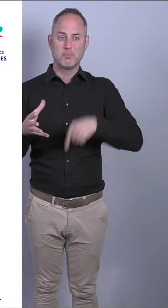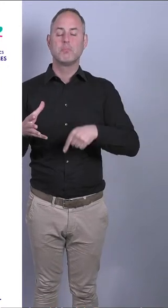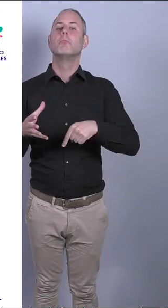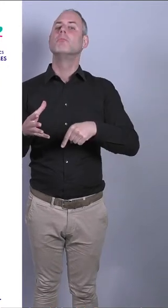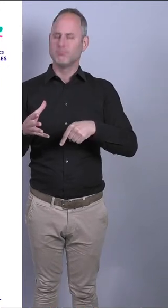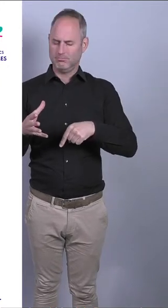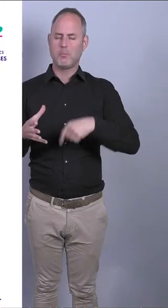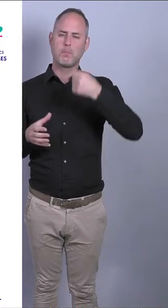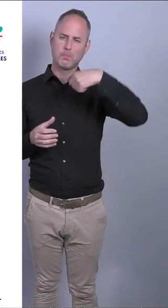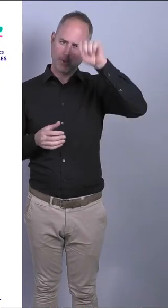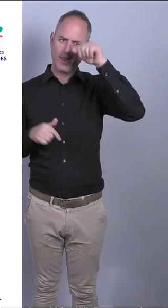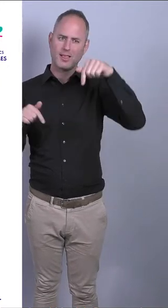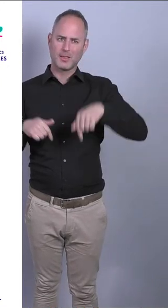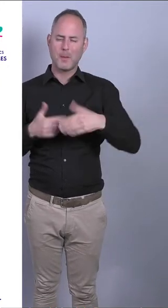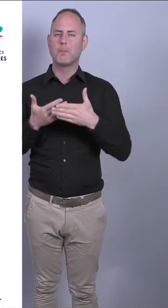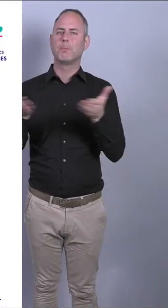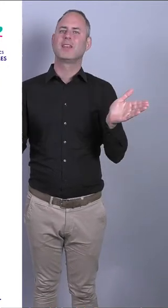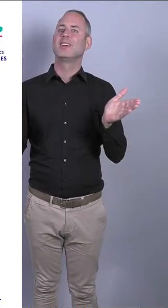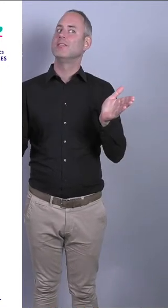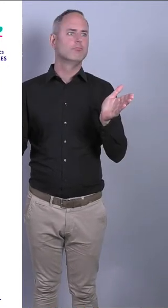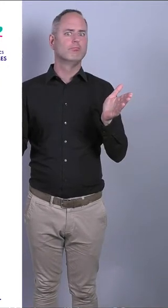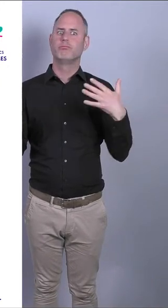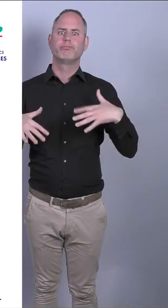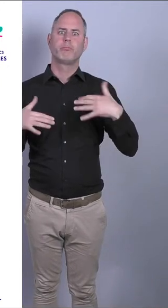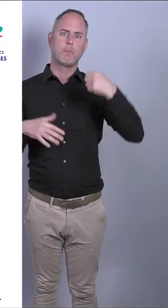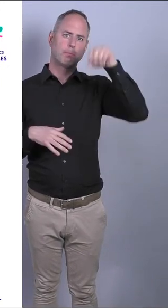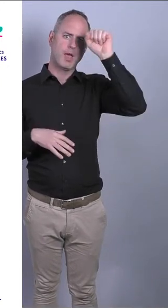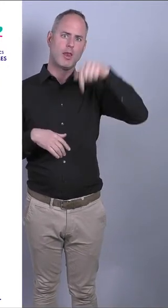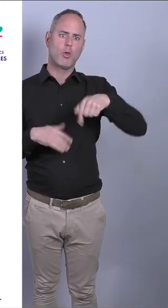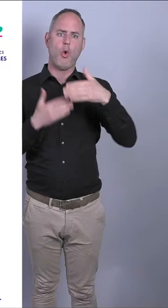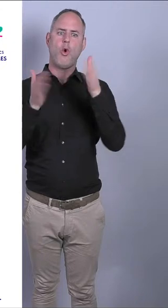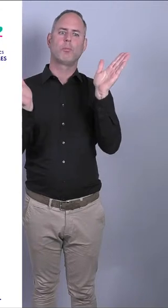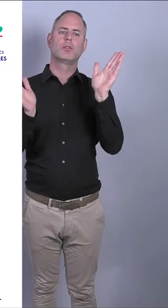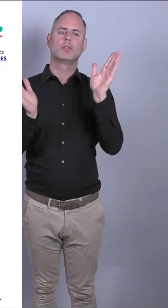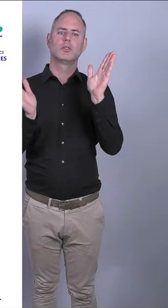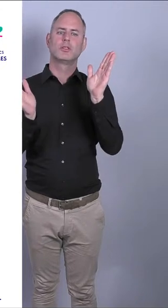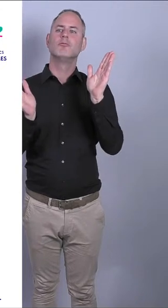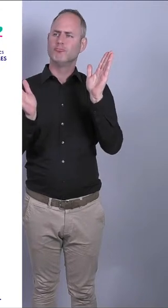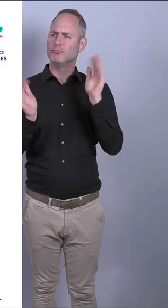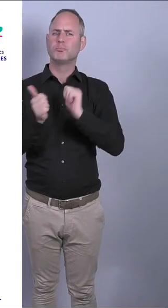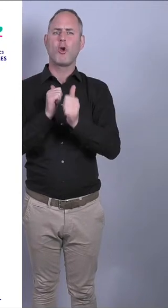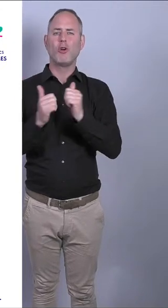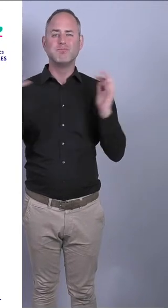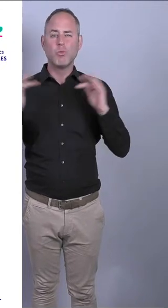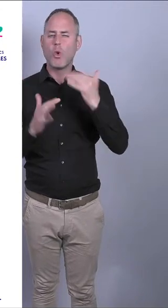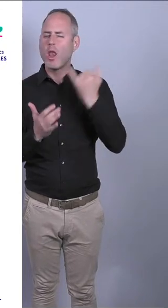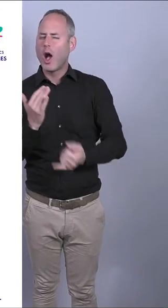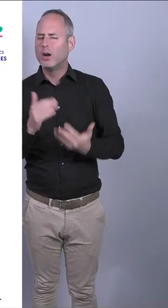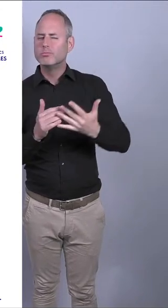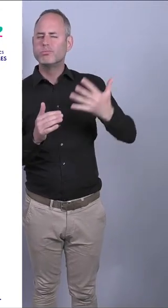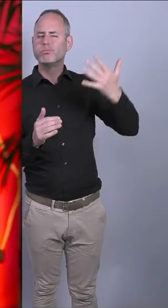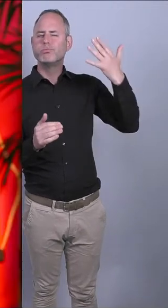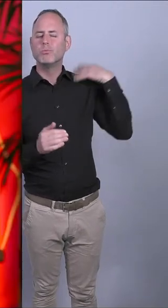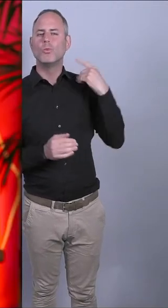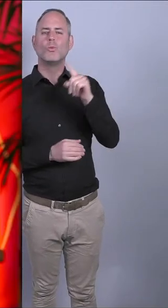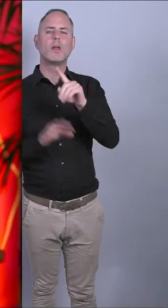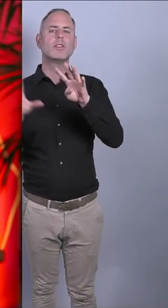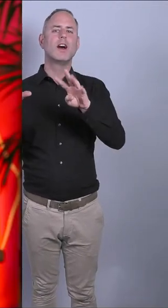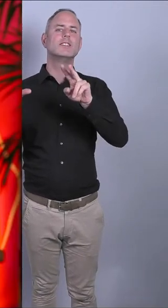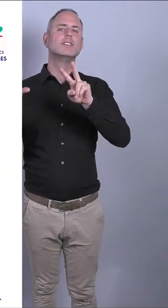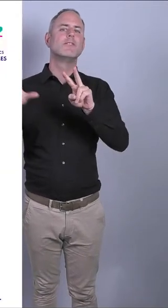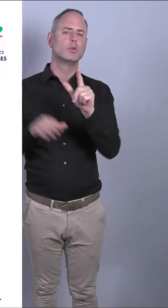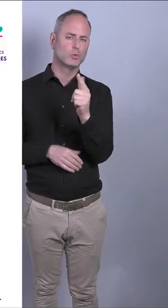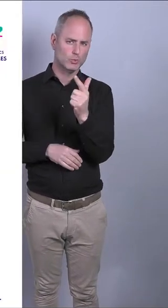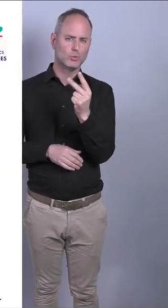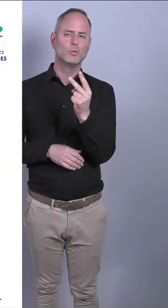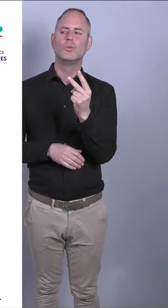greatest multi-sport sporting events since the World Games, that is the Olympics in 1972. And here